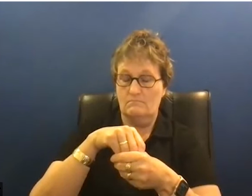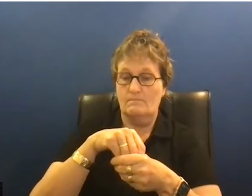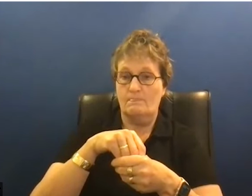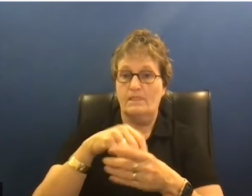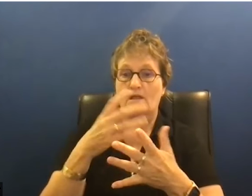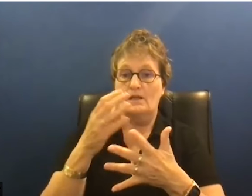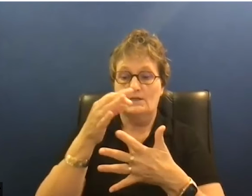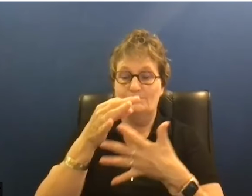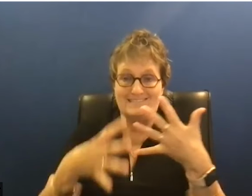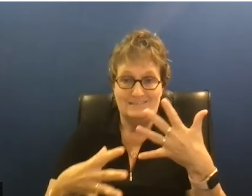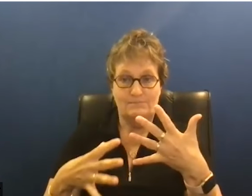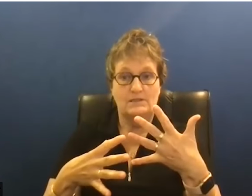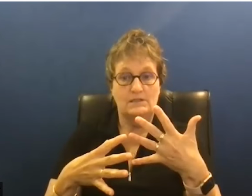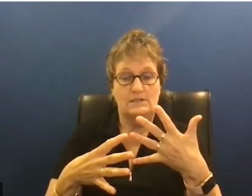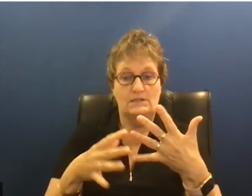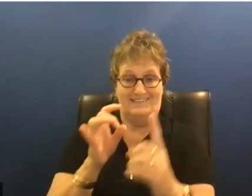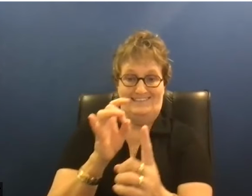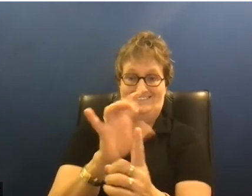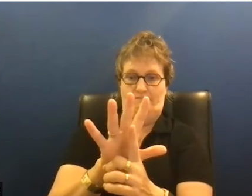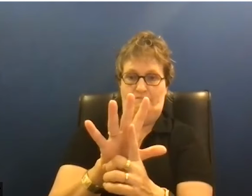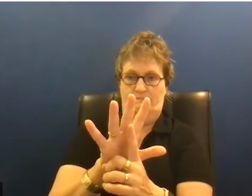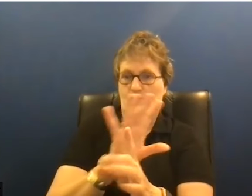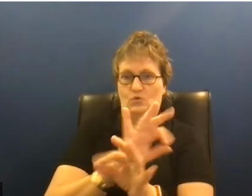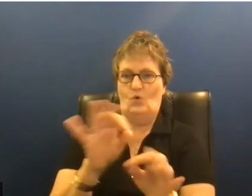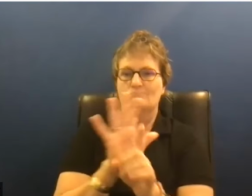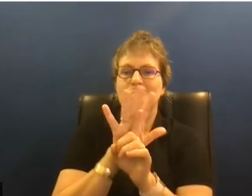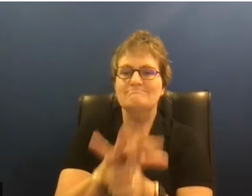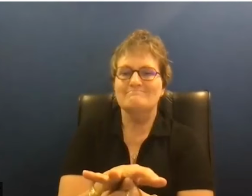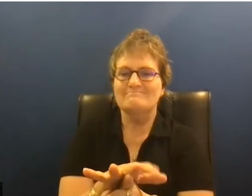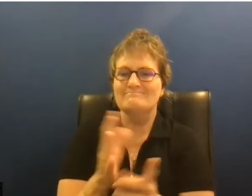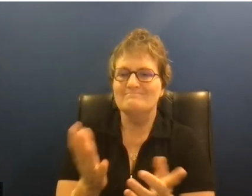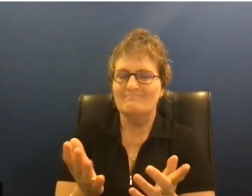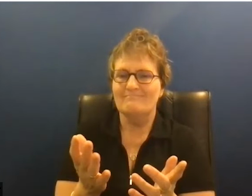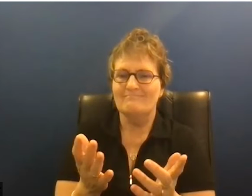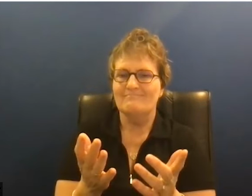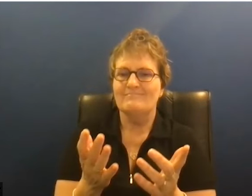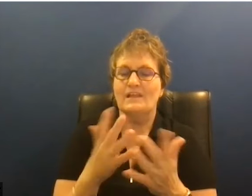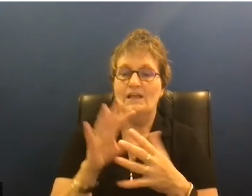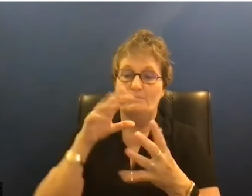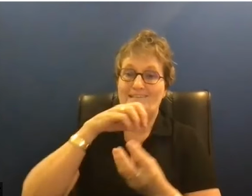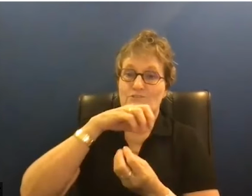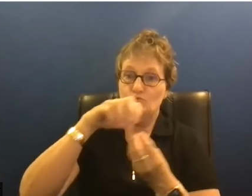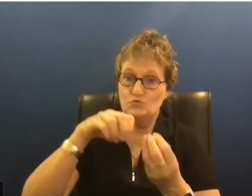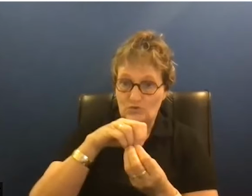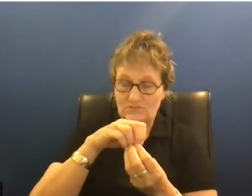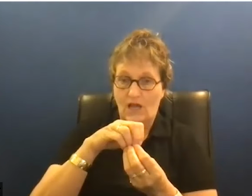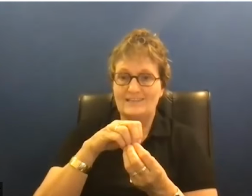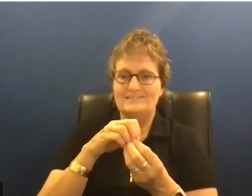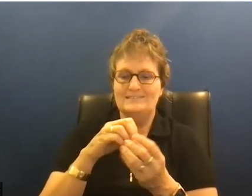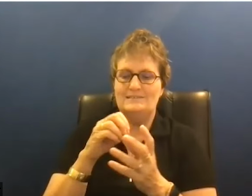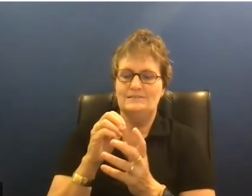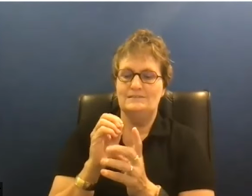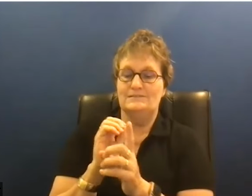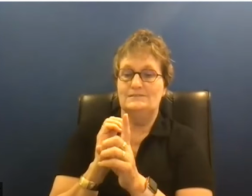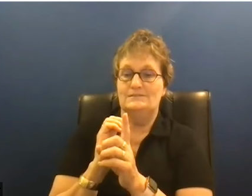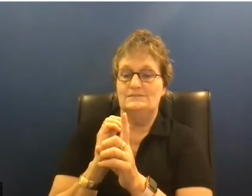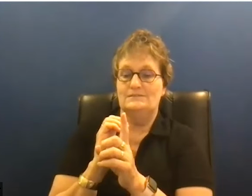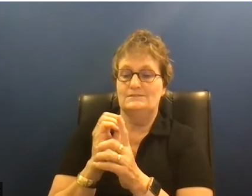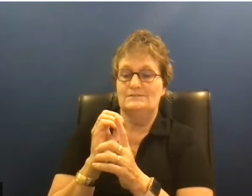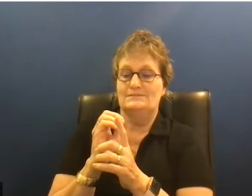disability itself is not disabling. It's that the society disabling people because we